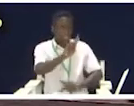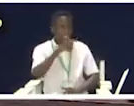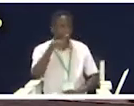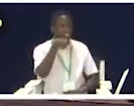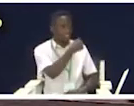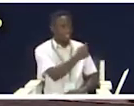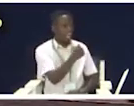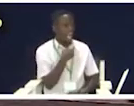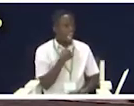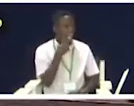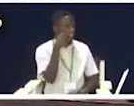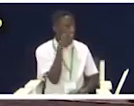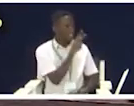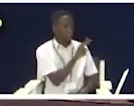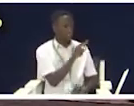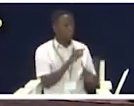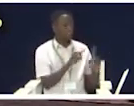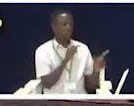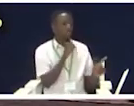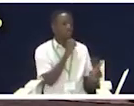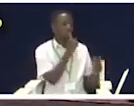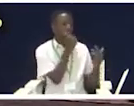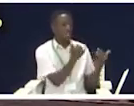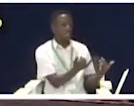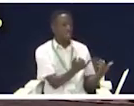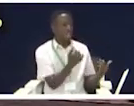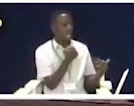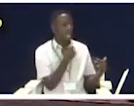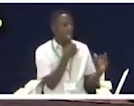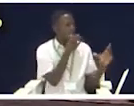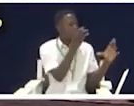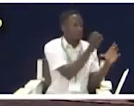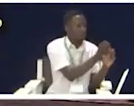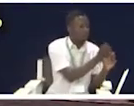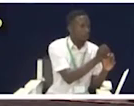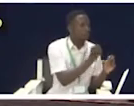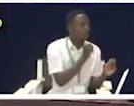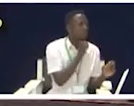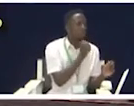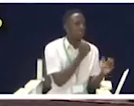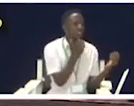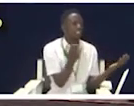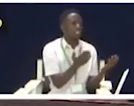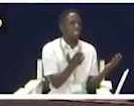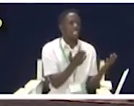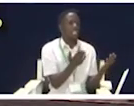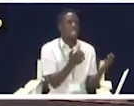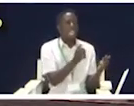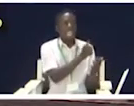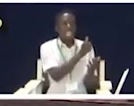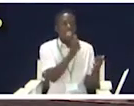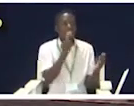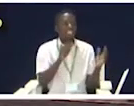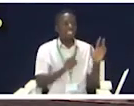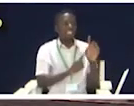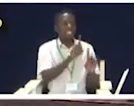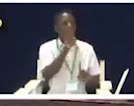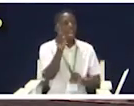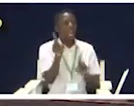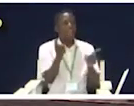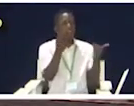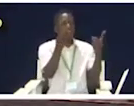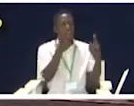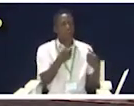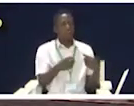I see him, but not now. I behold him, but not near. A star shall come out of Jacob. A scepter